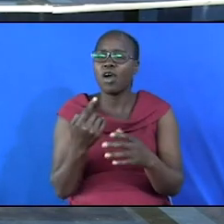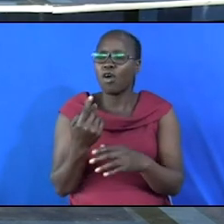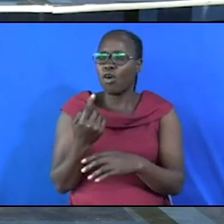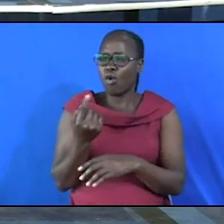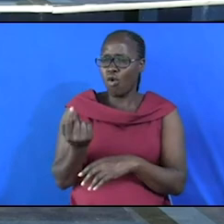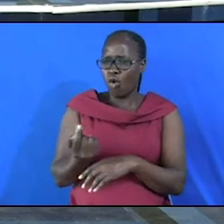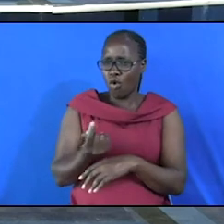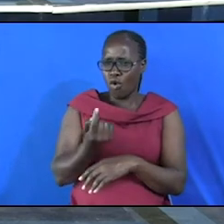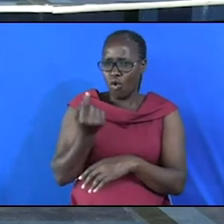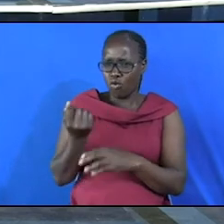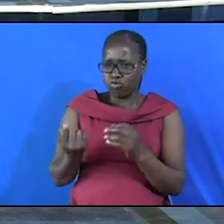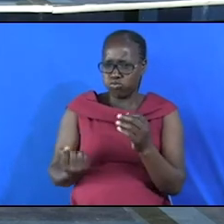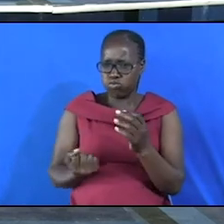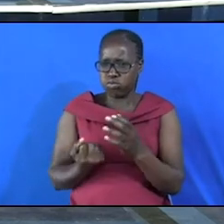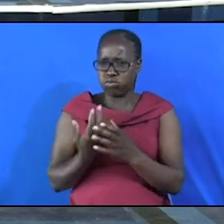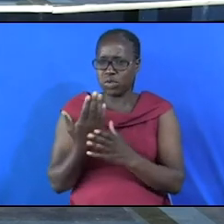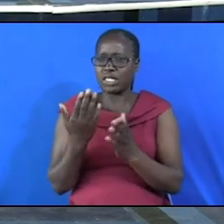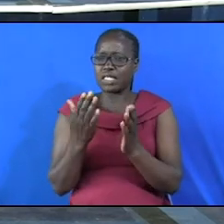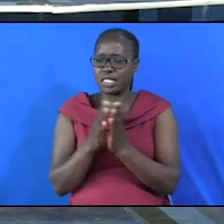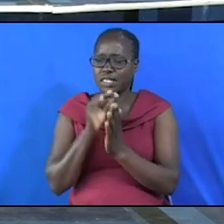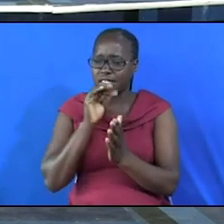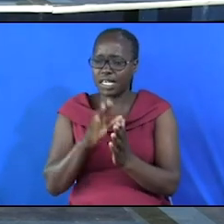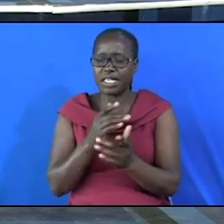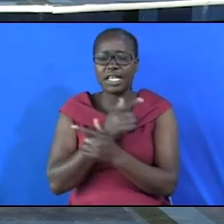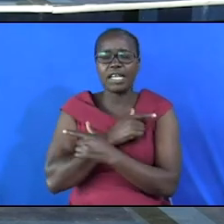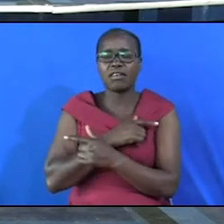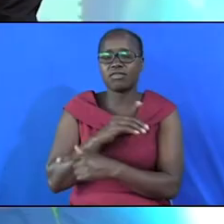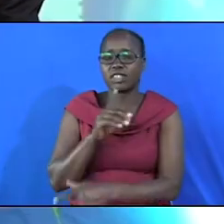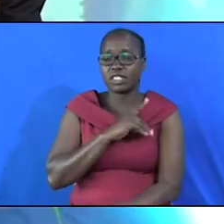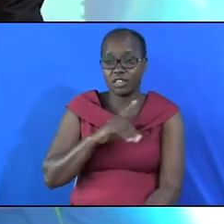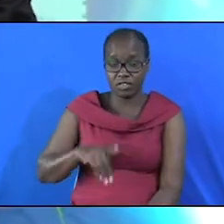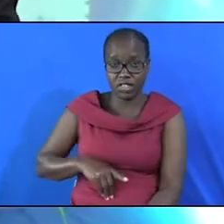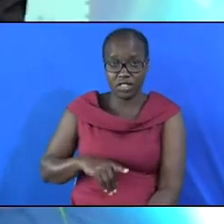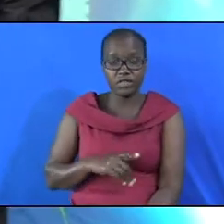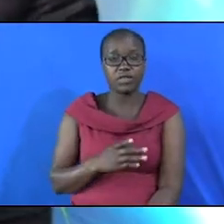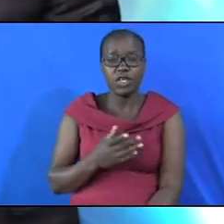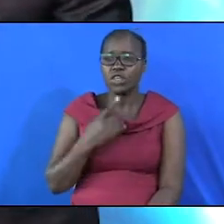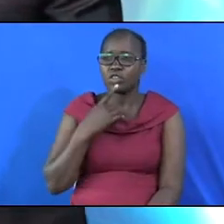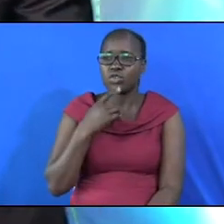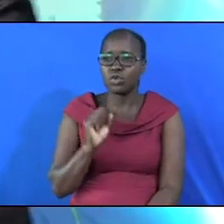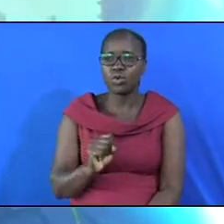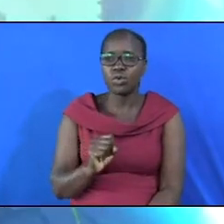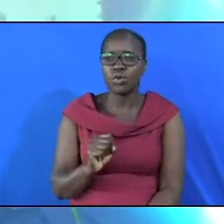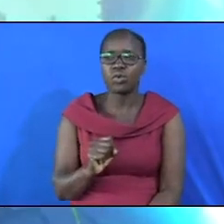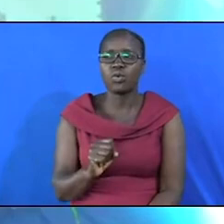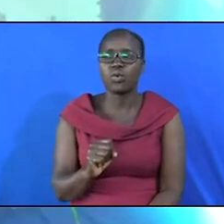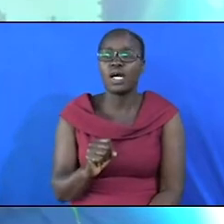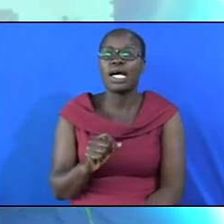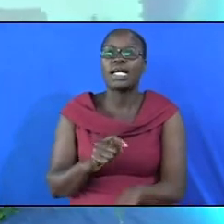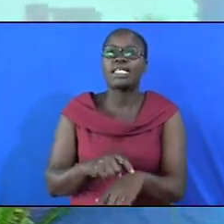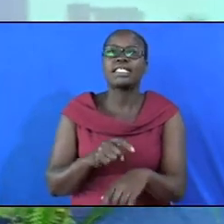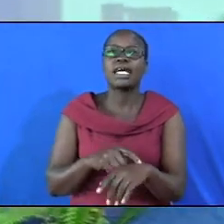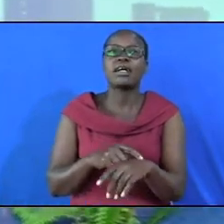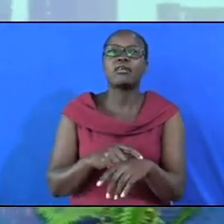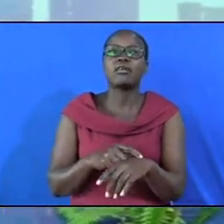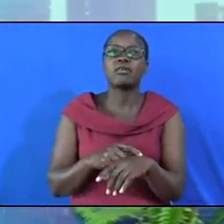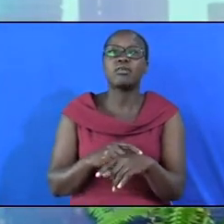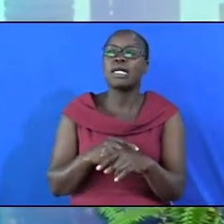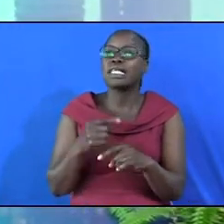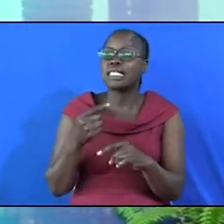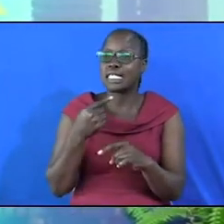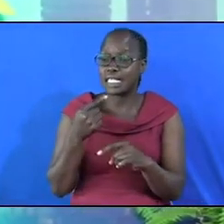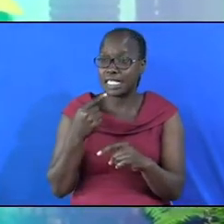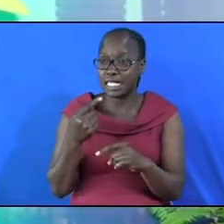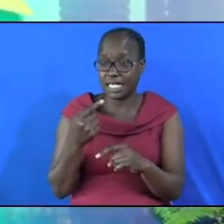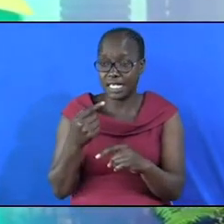and Israel loved who? David. Are you with me? So, when he's echoing by